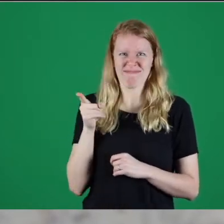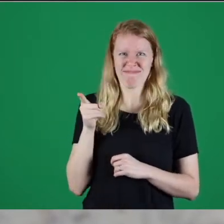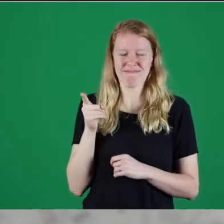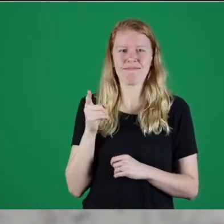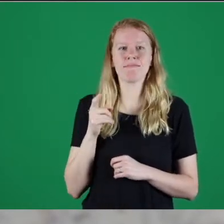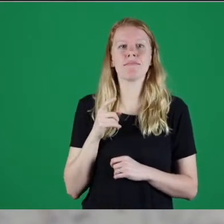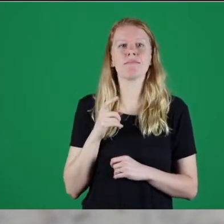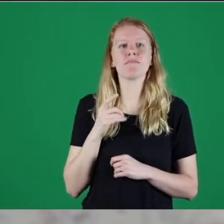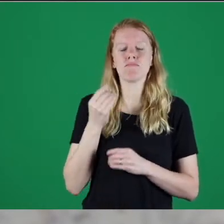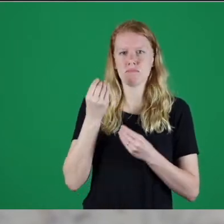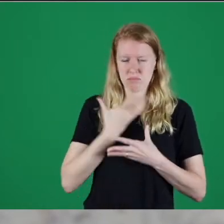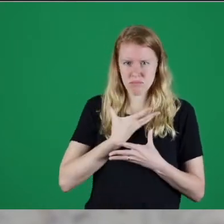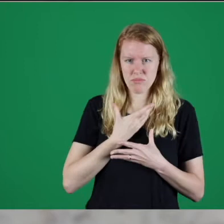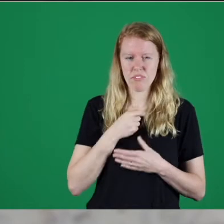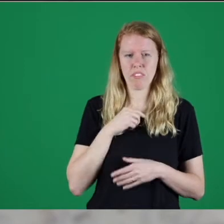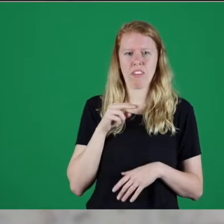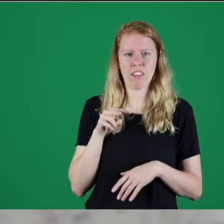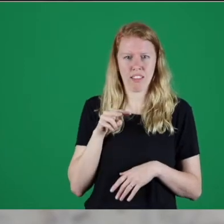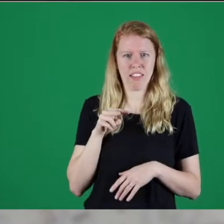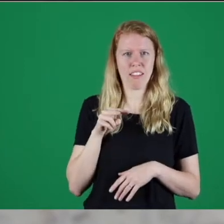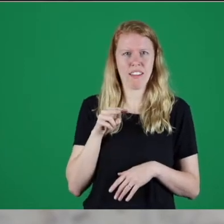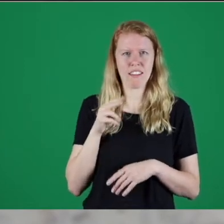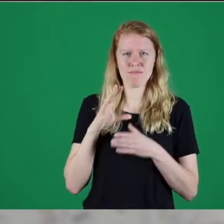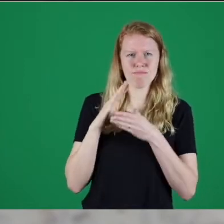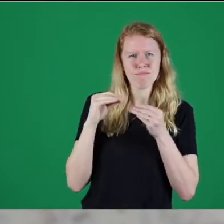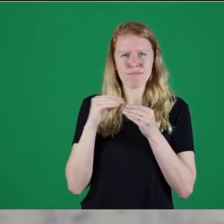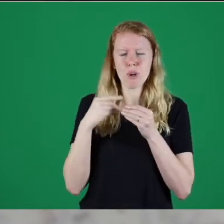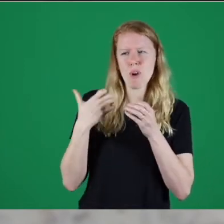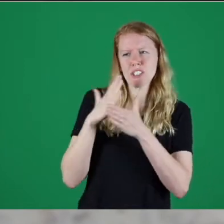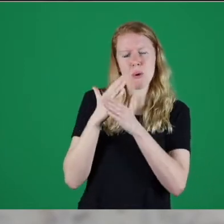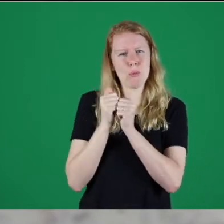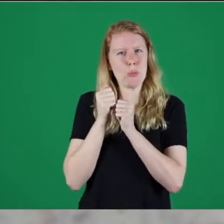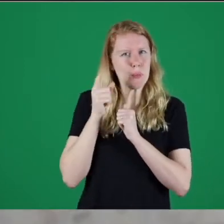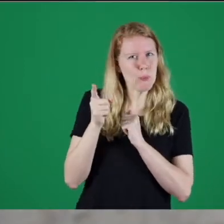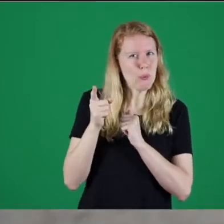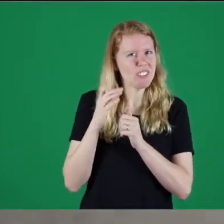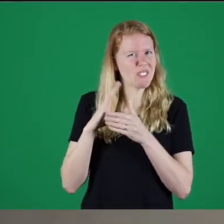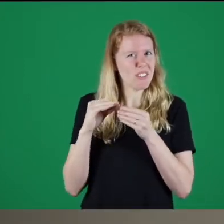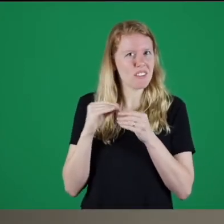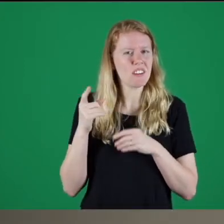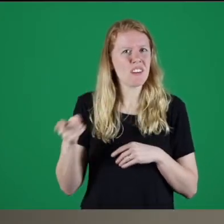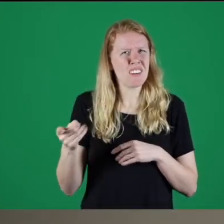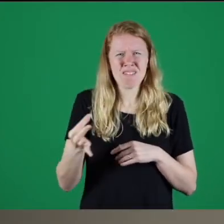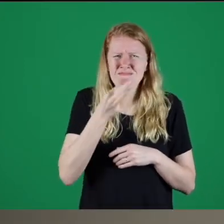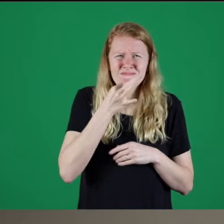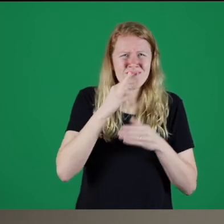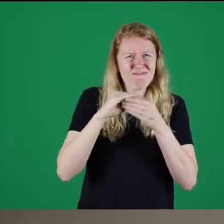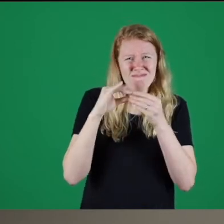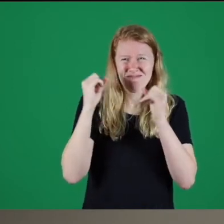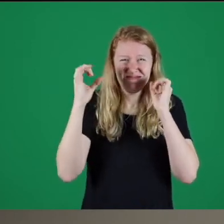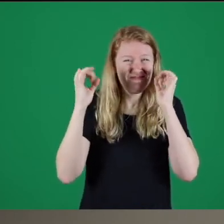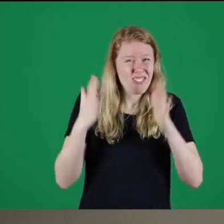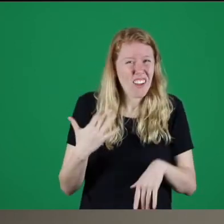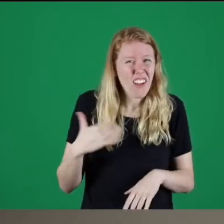This 5-year-old was the master storyteller everyone had been telling me about. And I was thrown aback a little